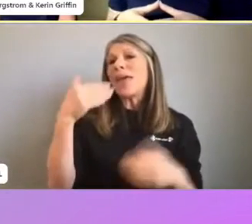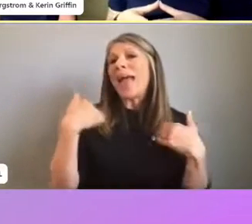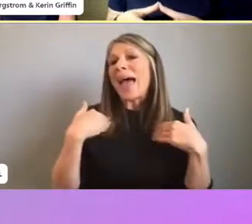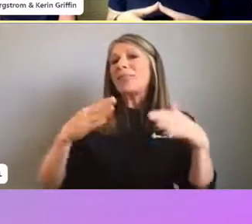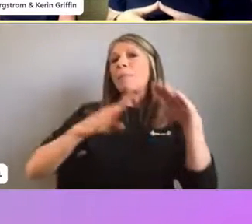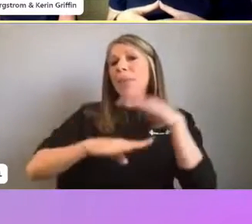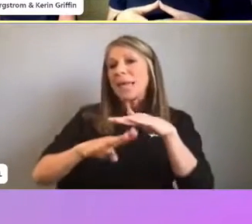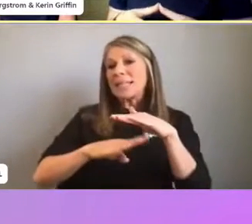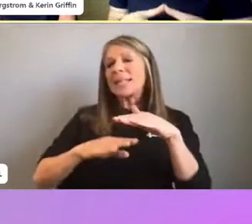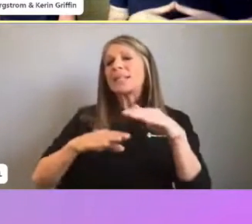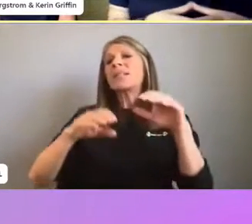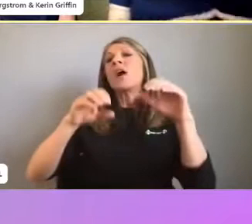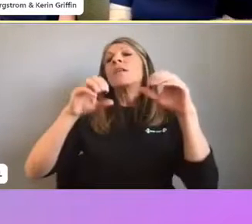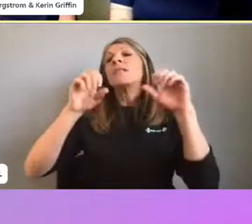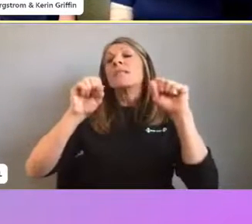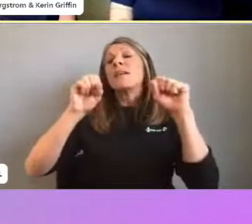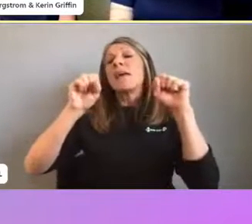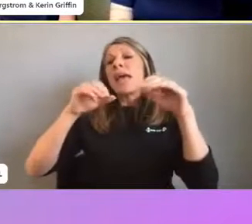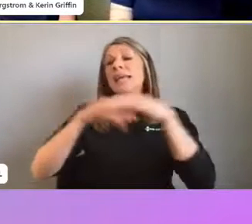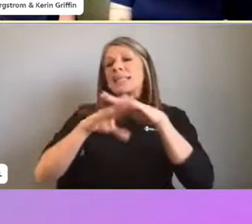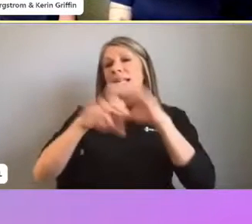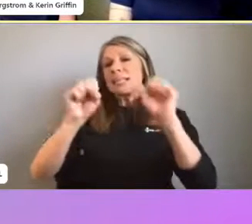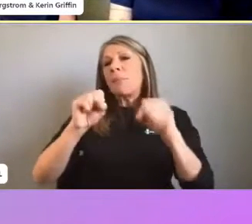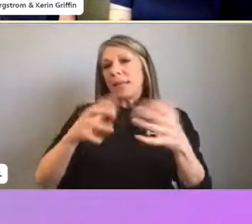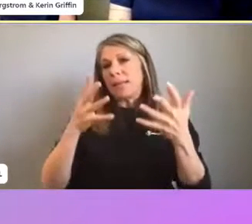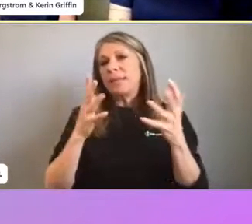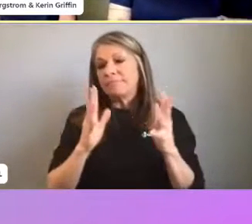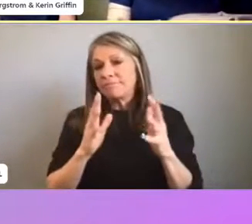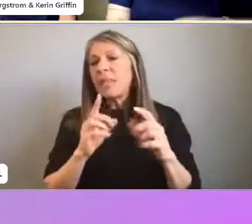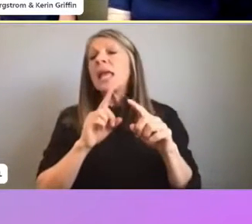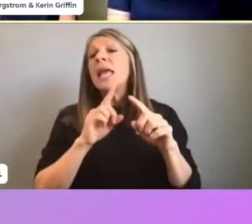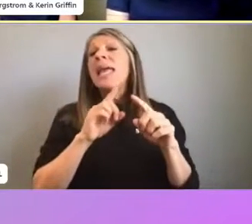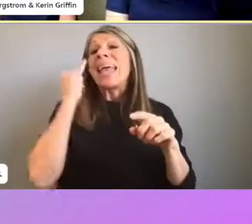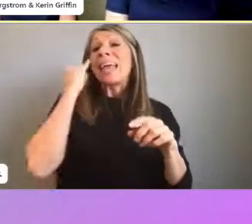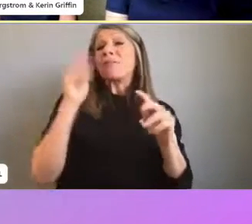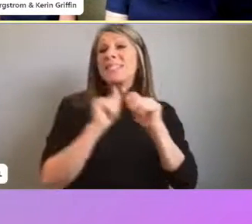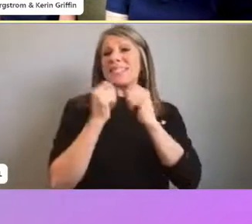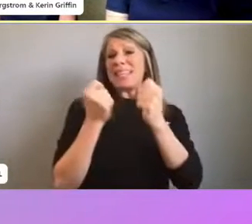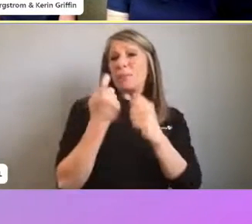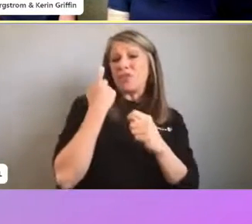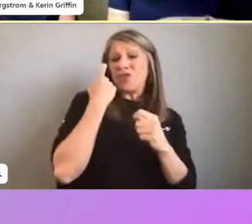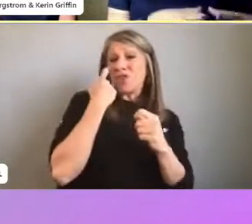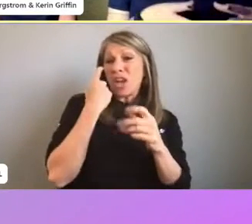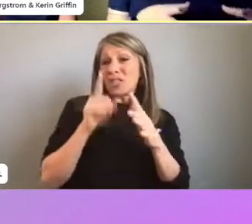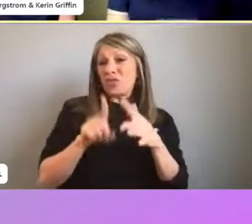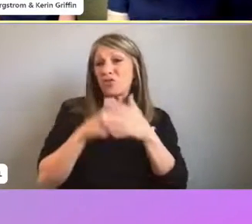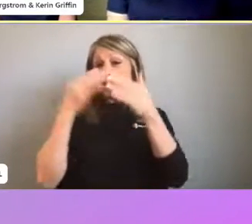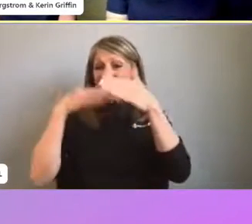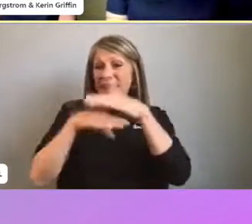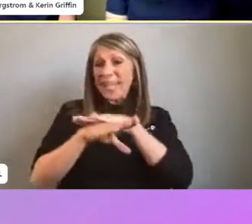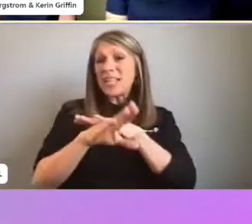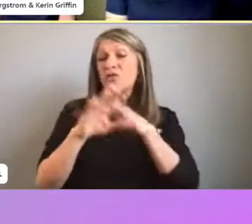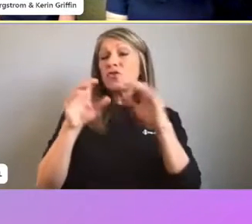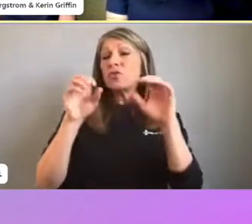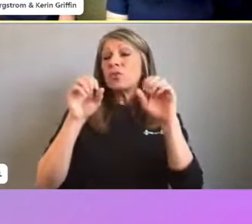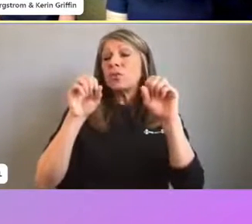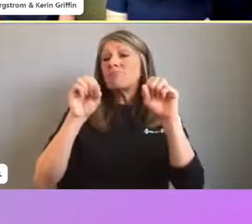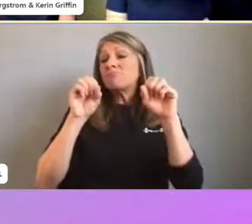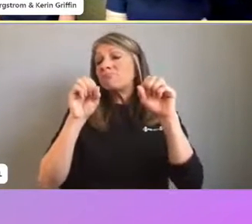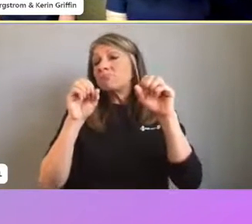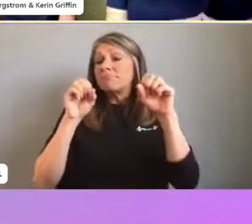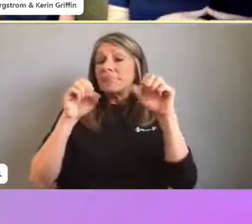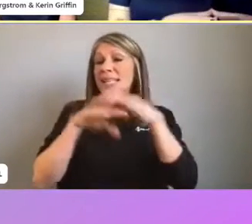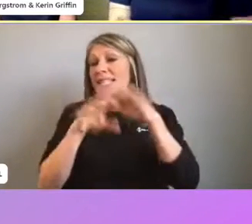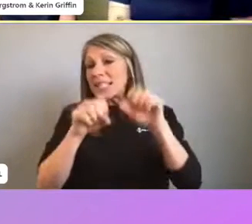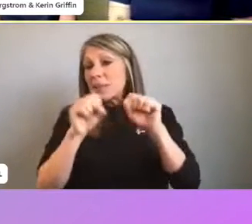of accessibility down. If a team that we know is just getting into accessibility or it's a newly formed team,